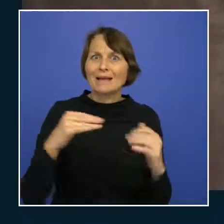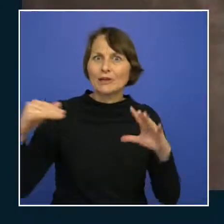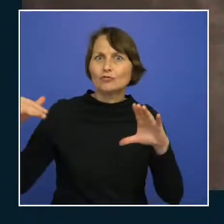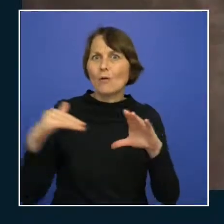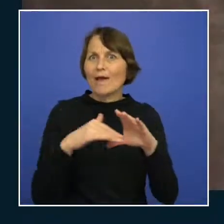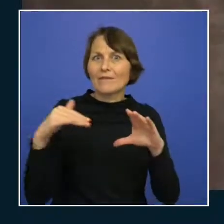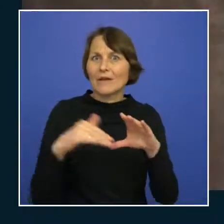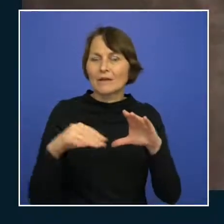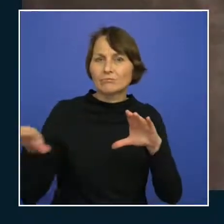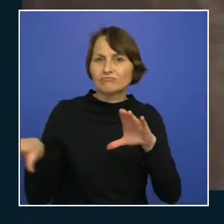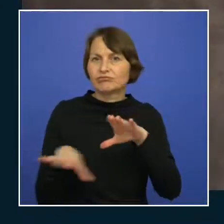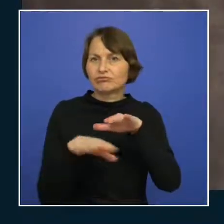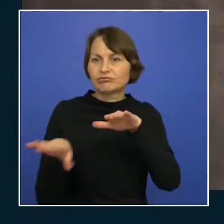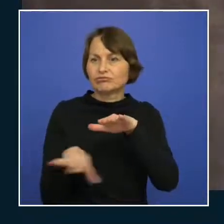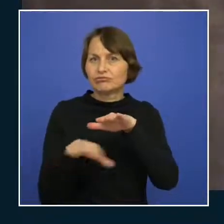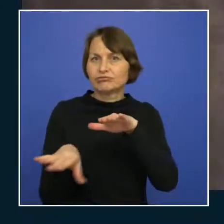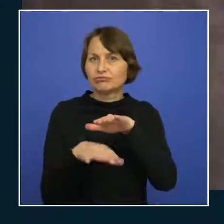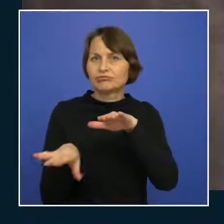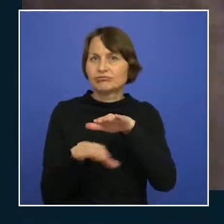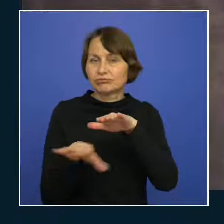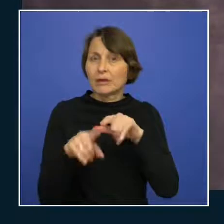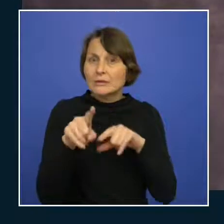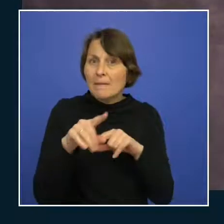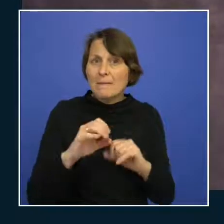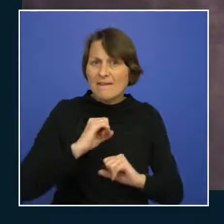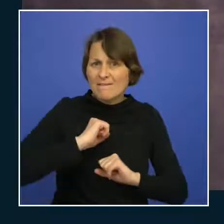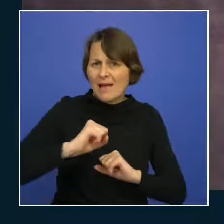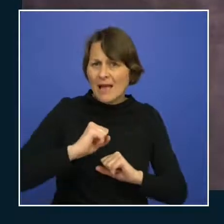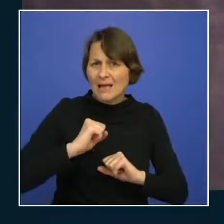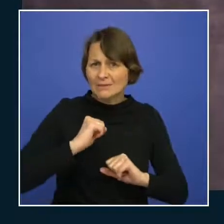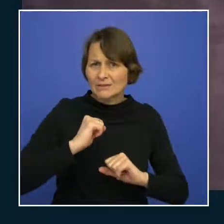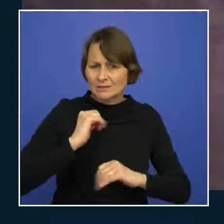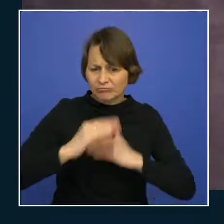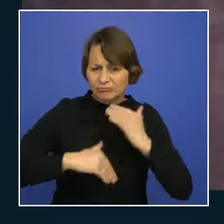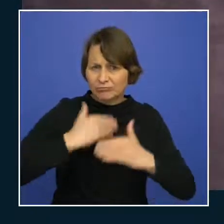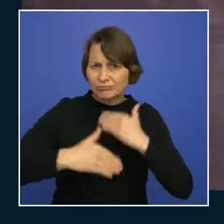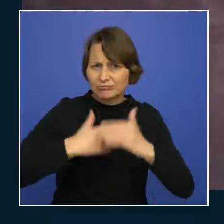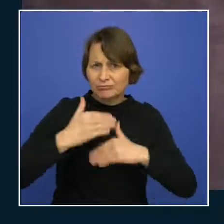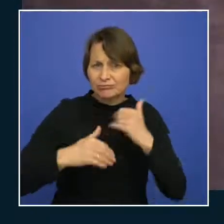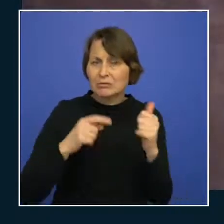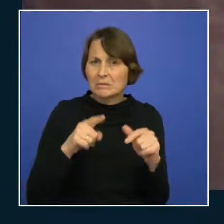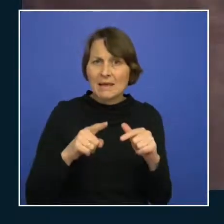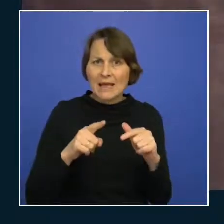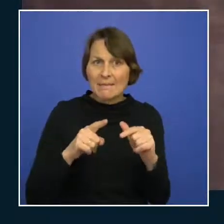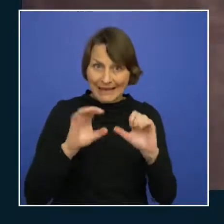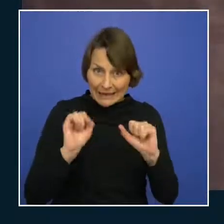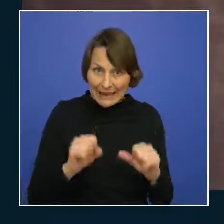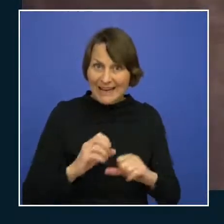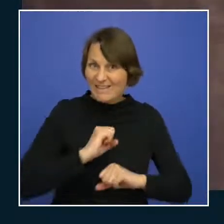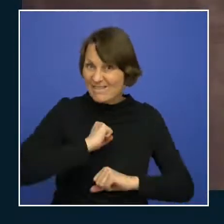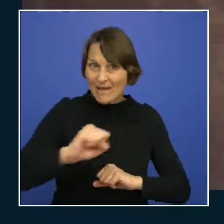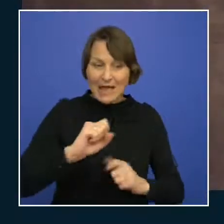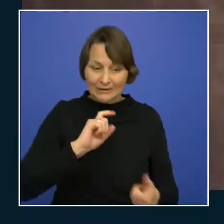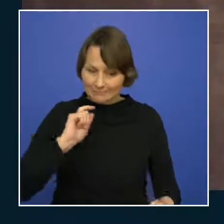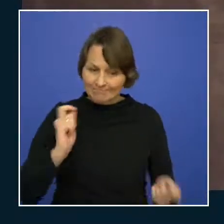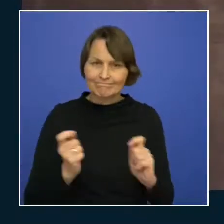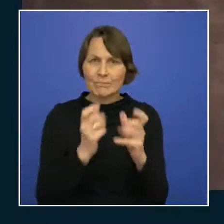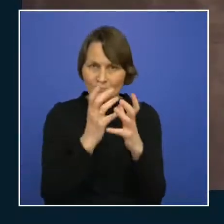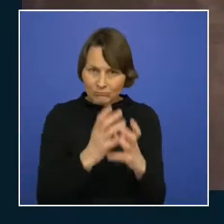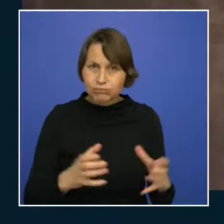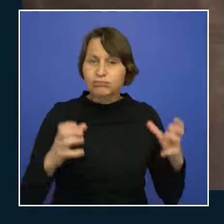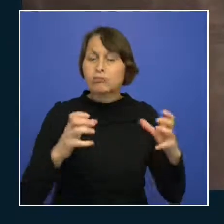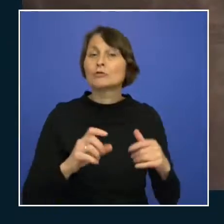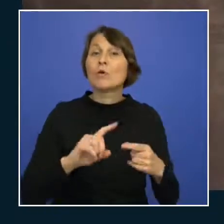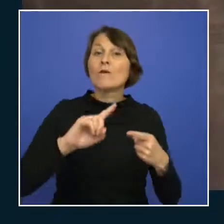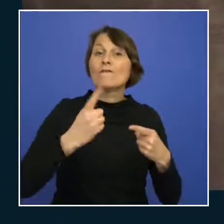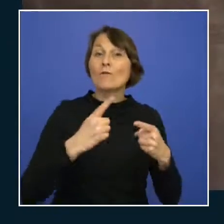are growing really fast, much faster than expected. How easy is it going to be to scale your database from one tier to a second tier?